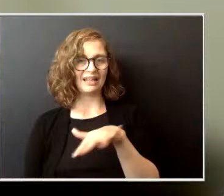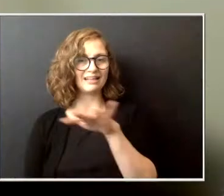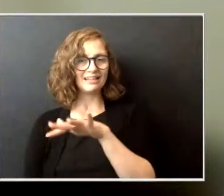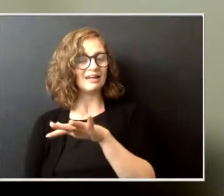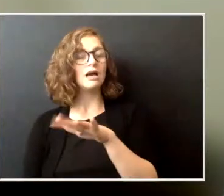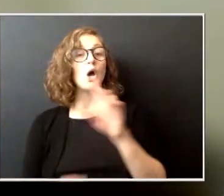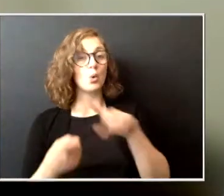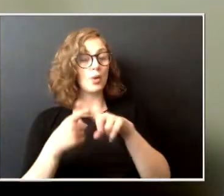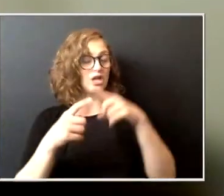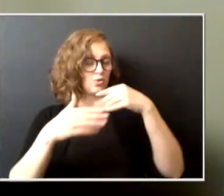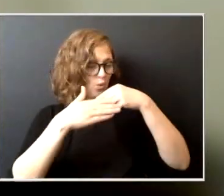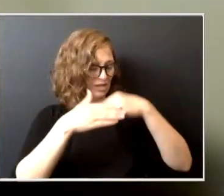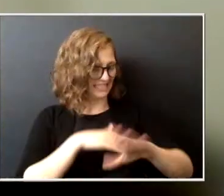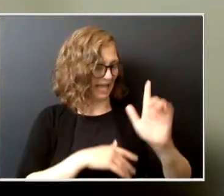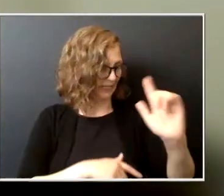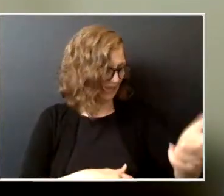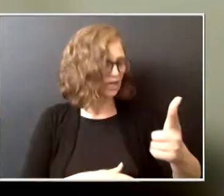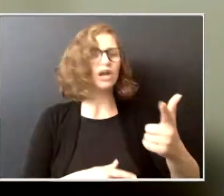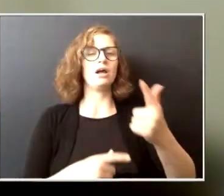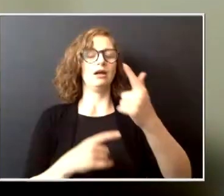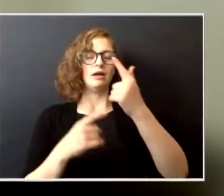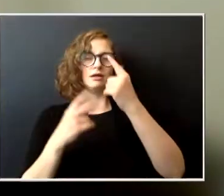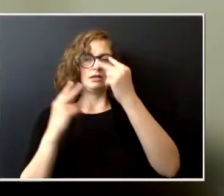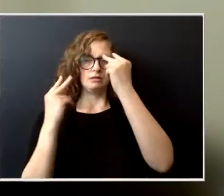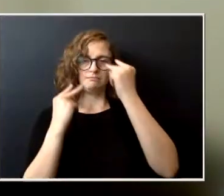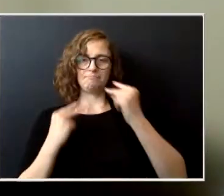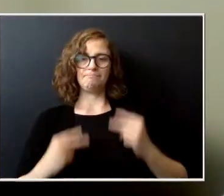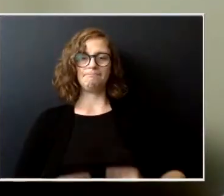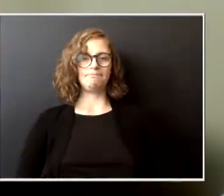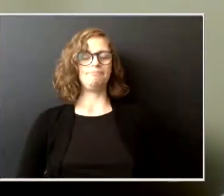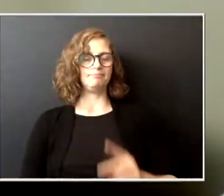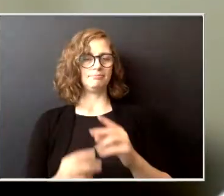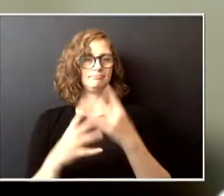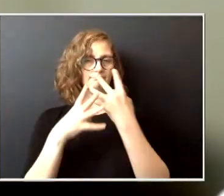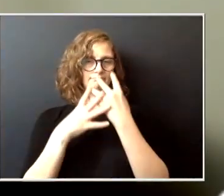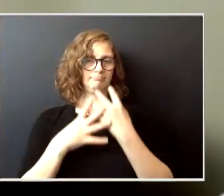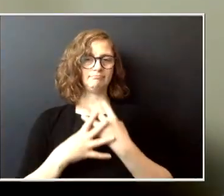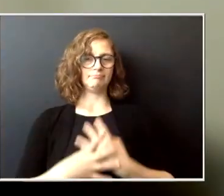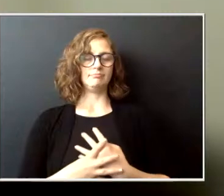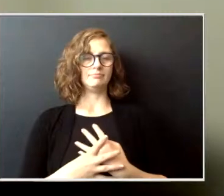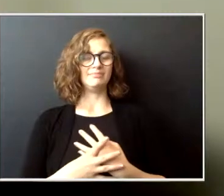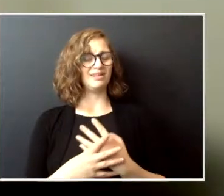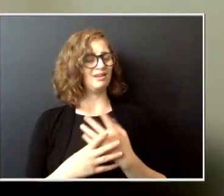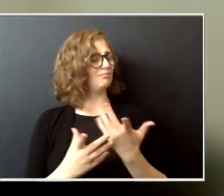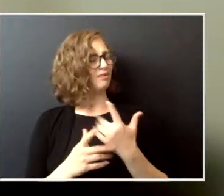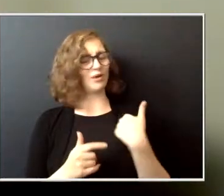in. But we are in a constant battle with the world around us. And